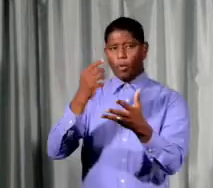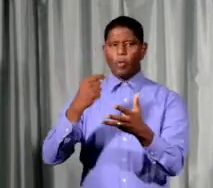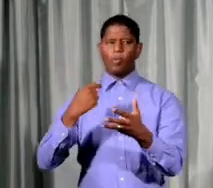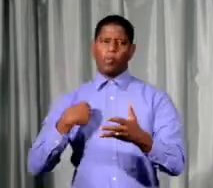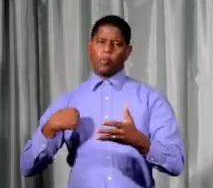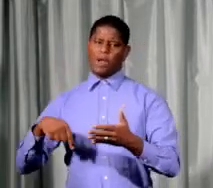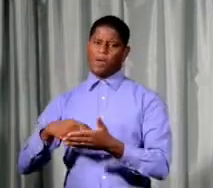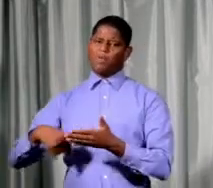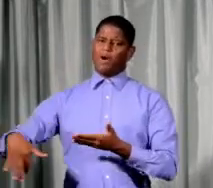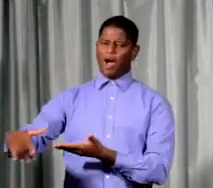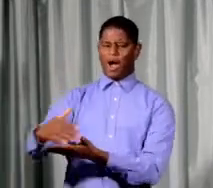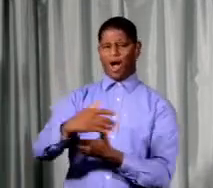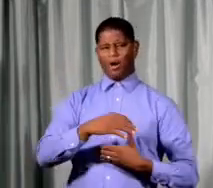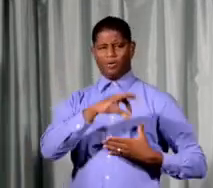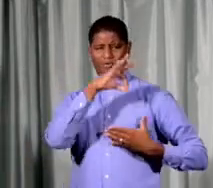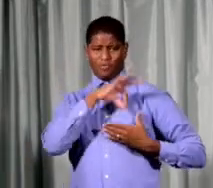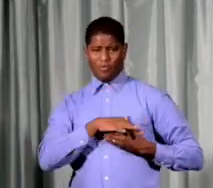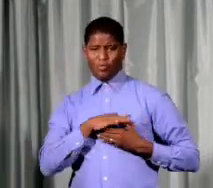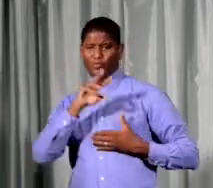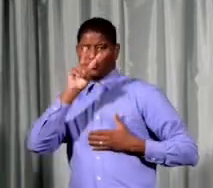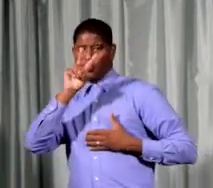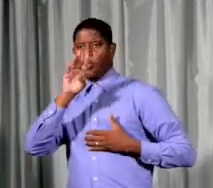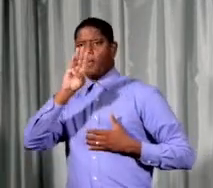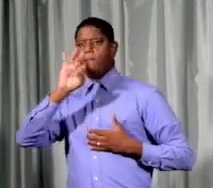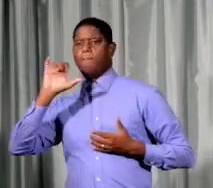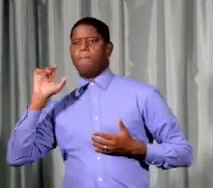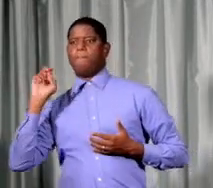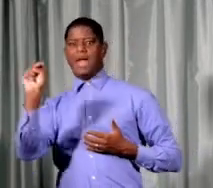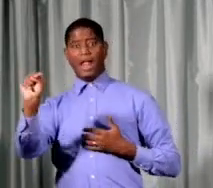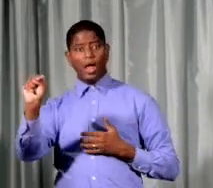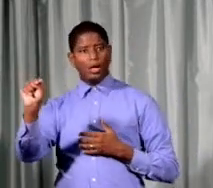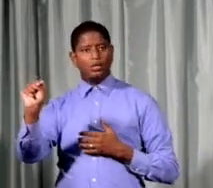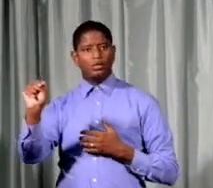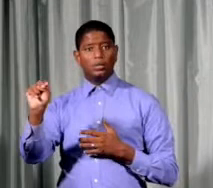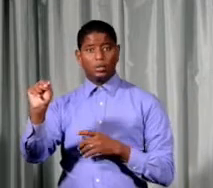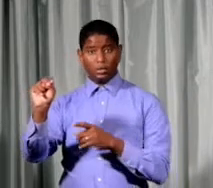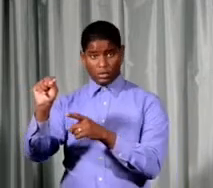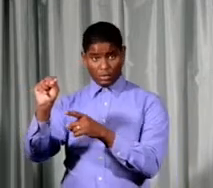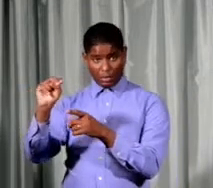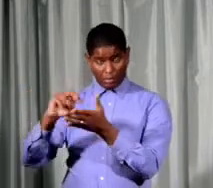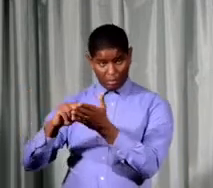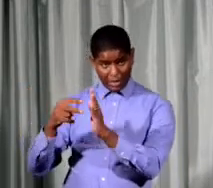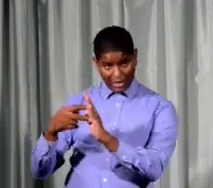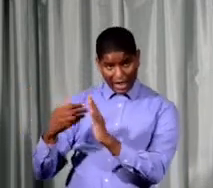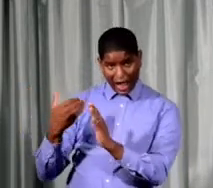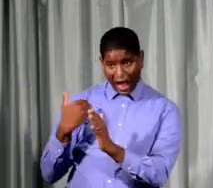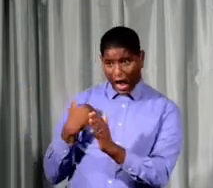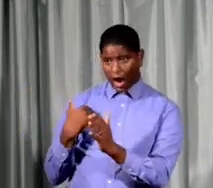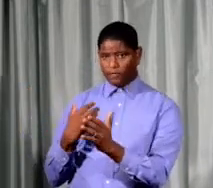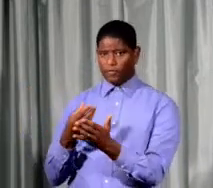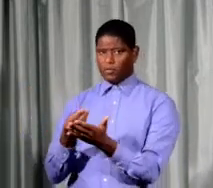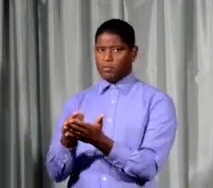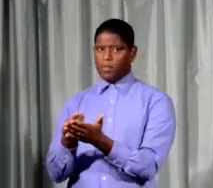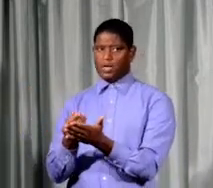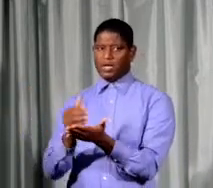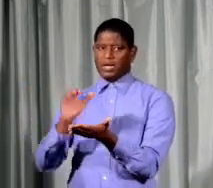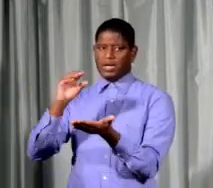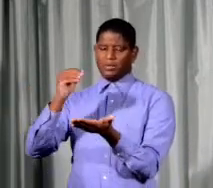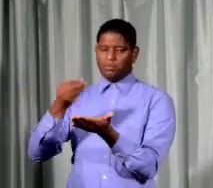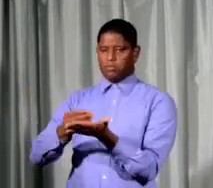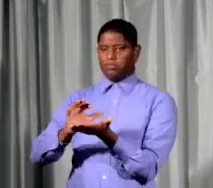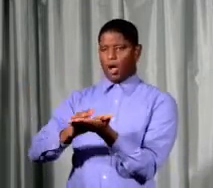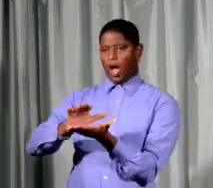Makal or whoever say they made $2 billion in profit, that does not mean they